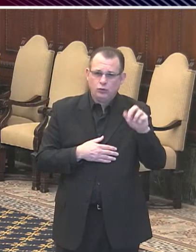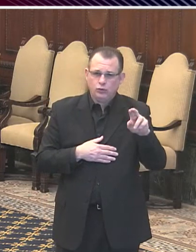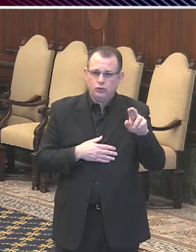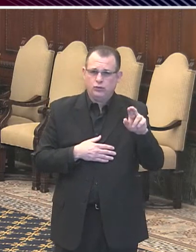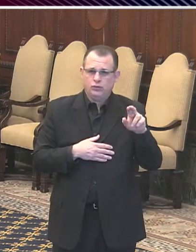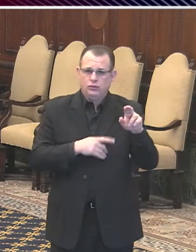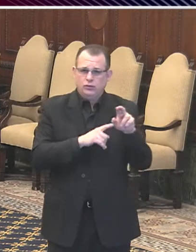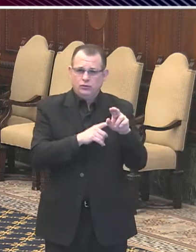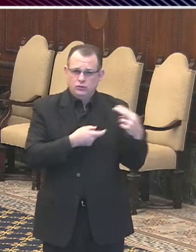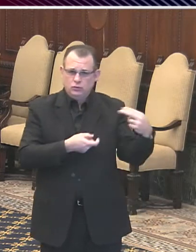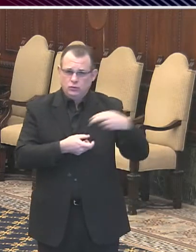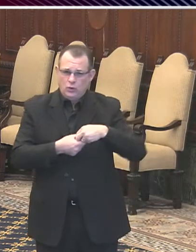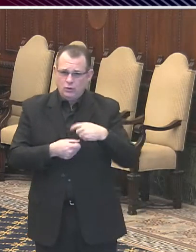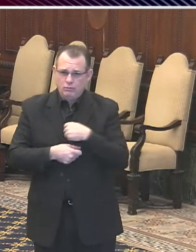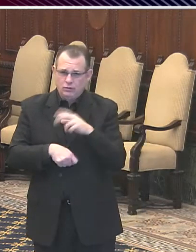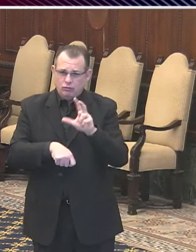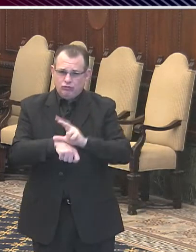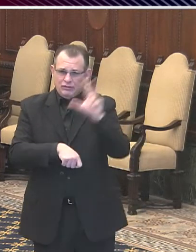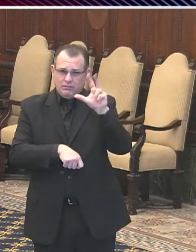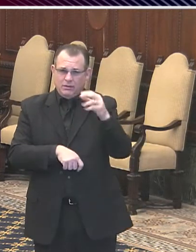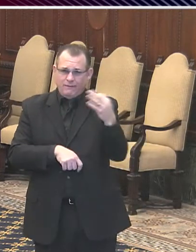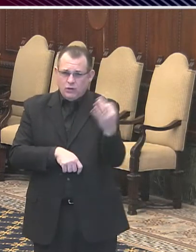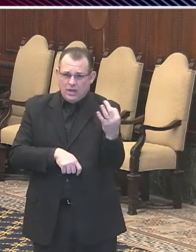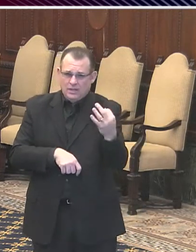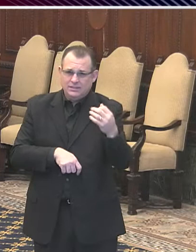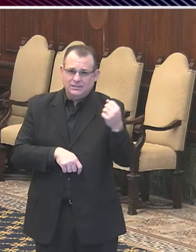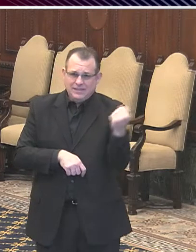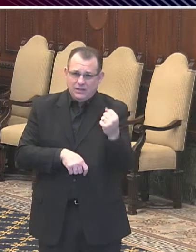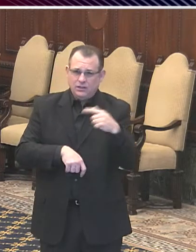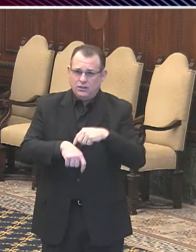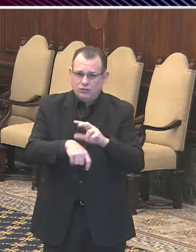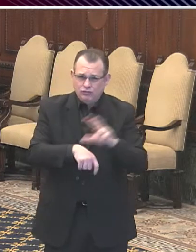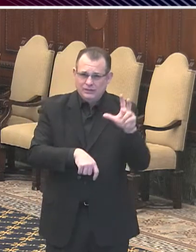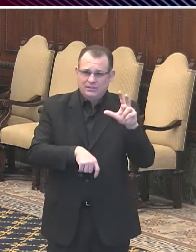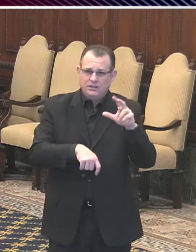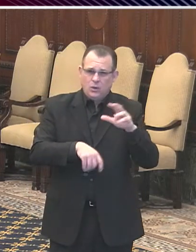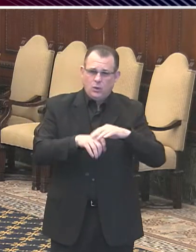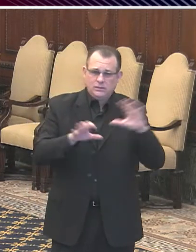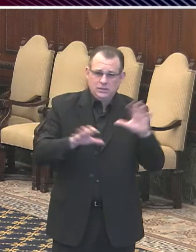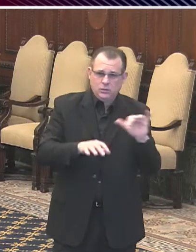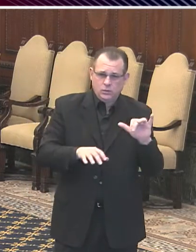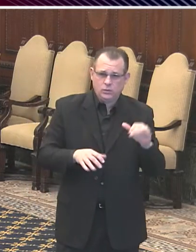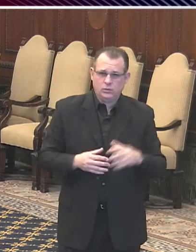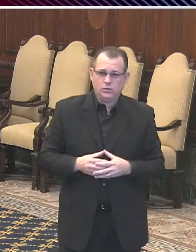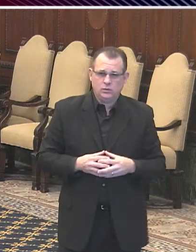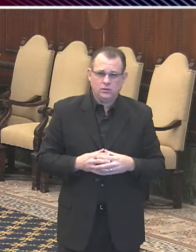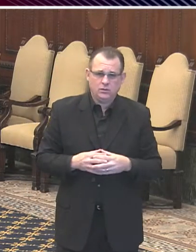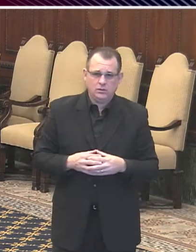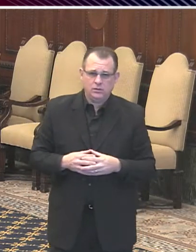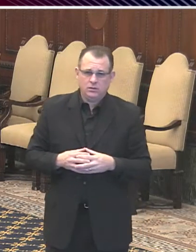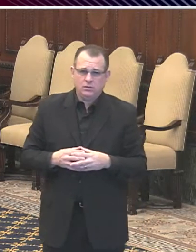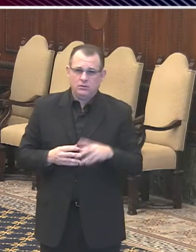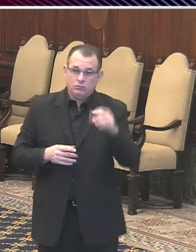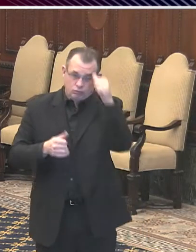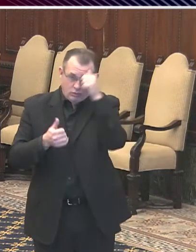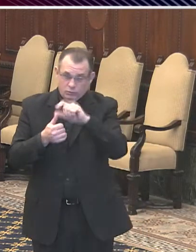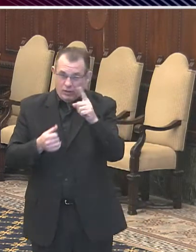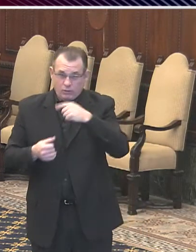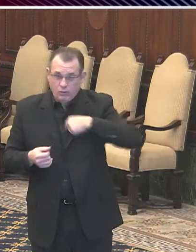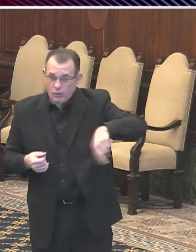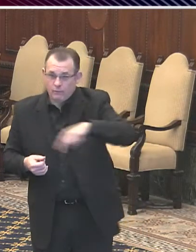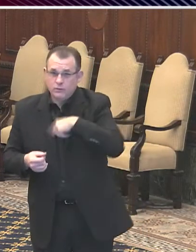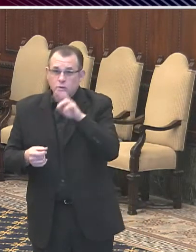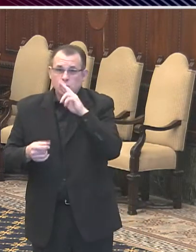on Friday, Saturday, and Sunday on Facebook Live. Remember that wherever you are, God will meet